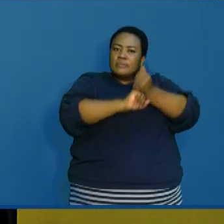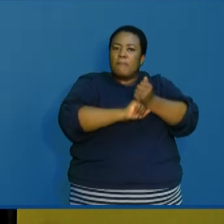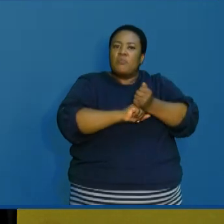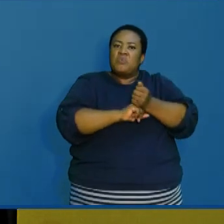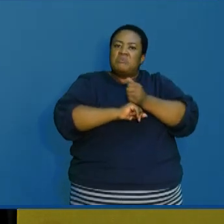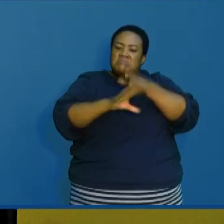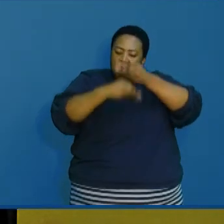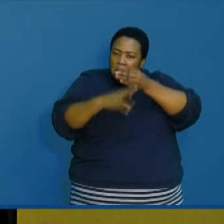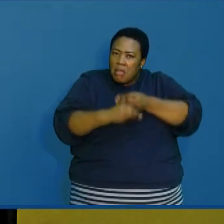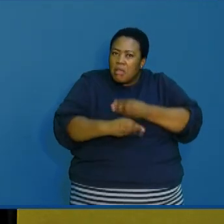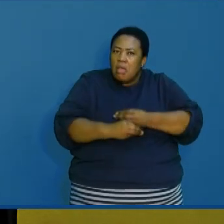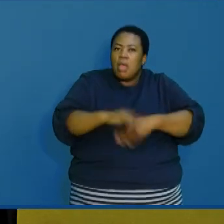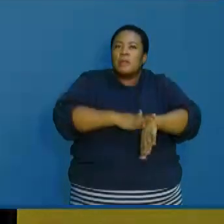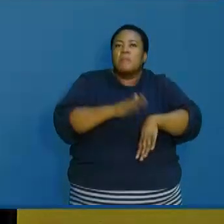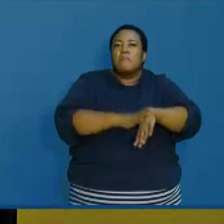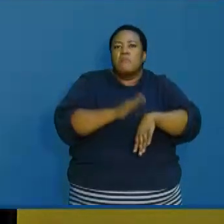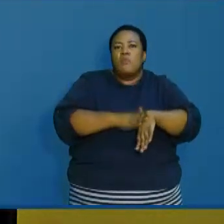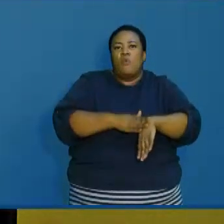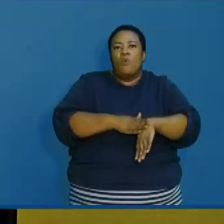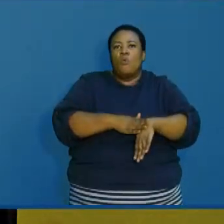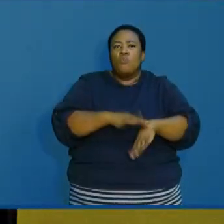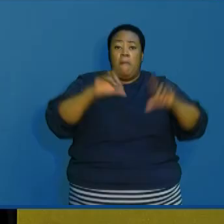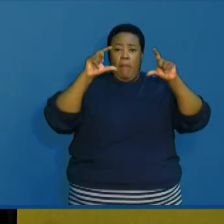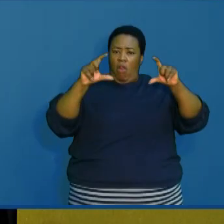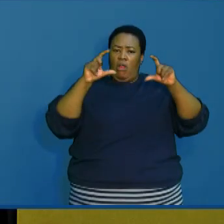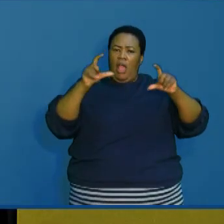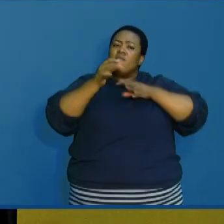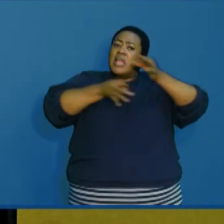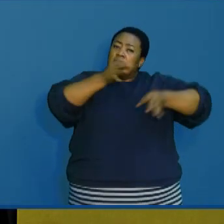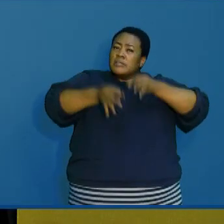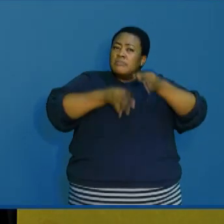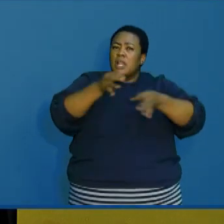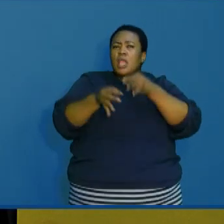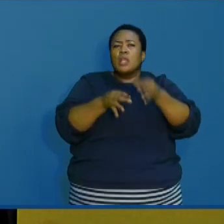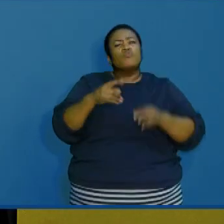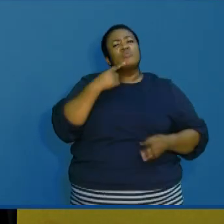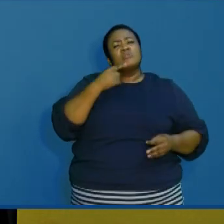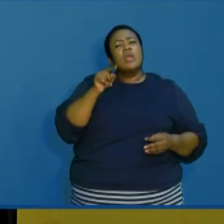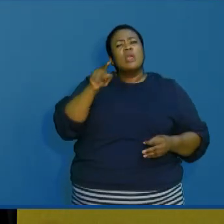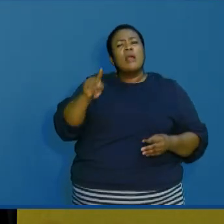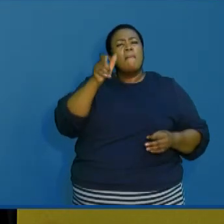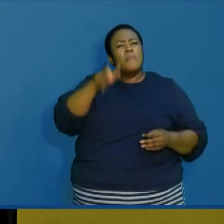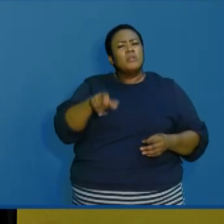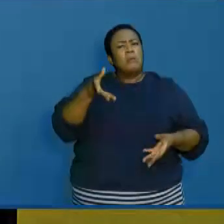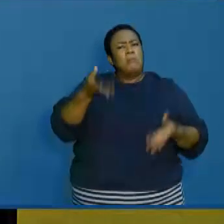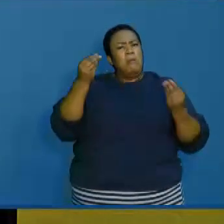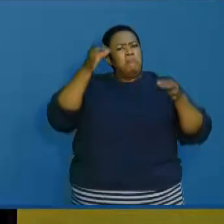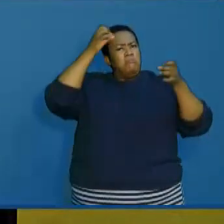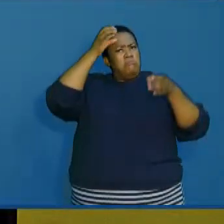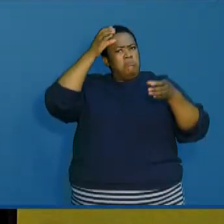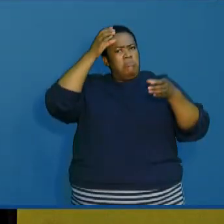means explain fully in a paragraph form why you say this person is educated, for